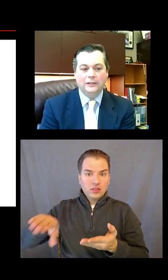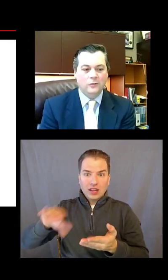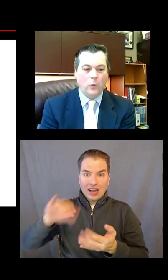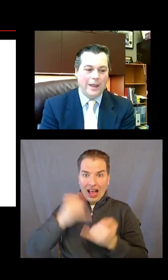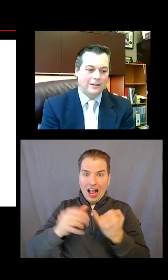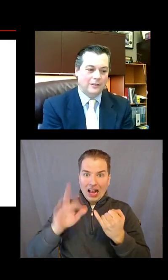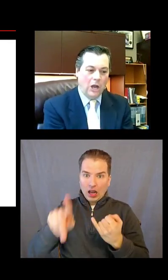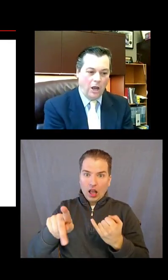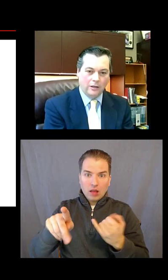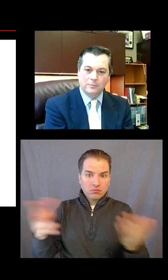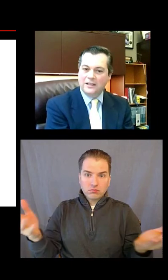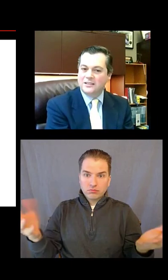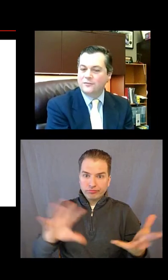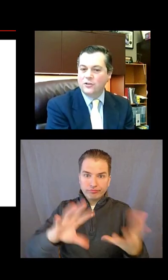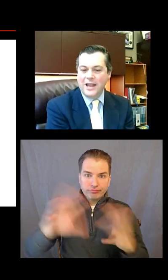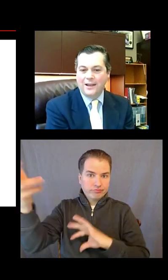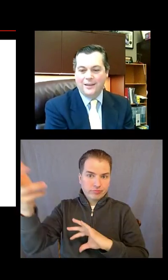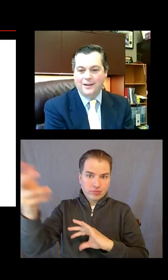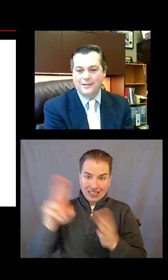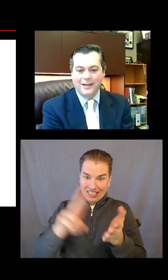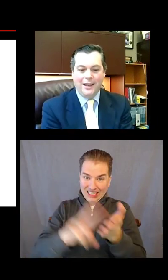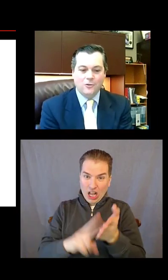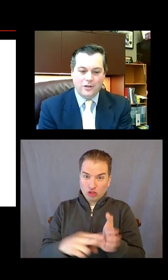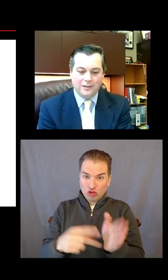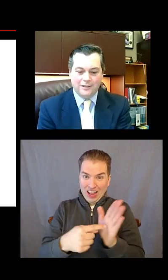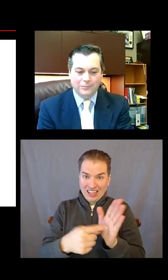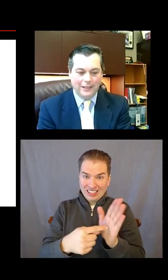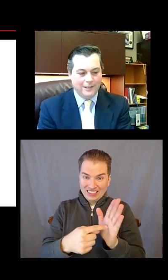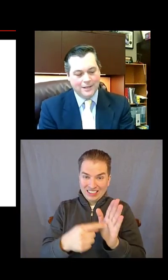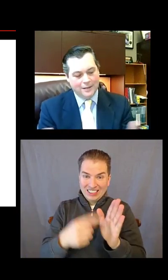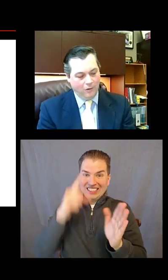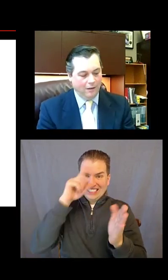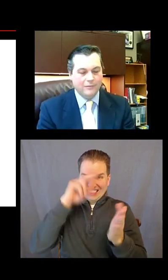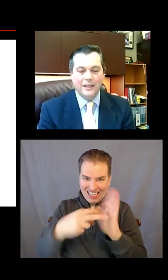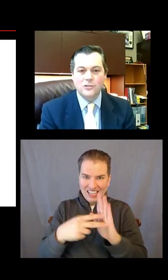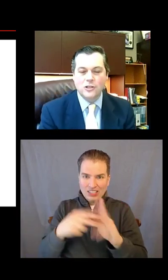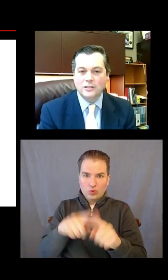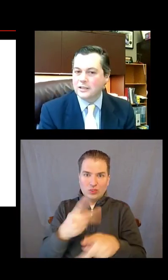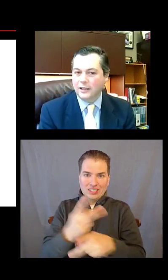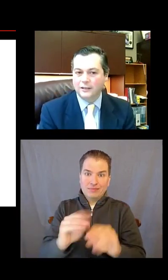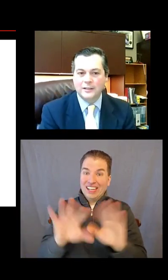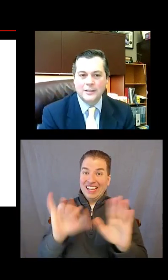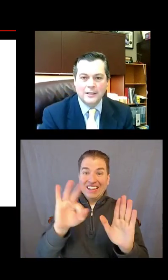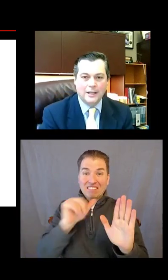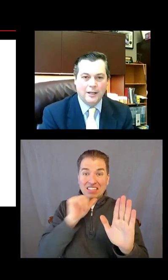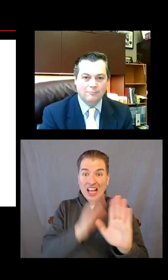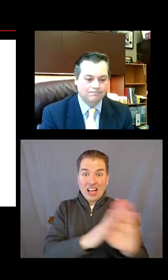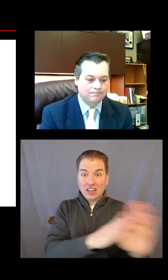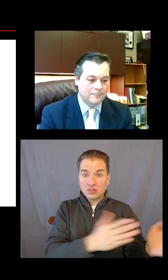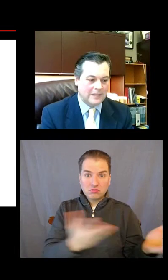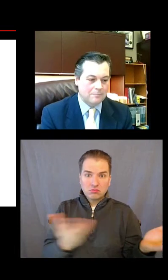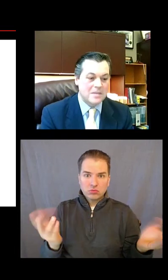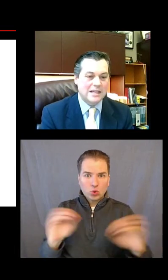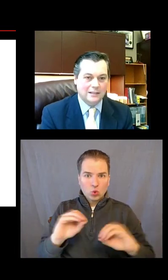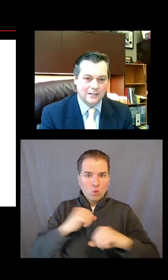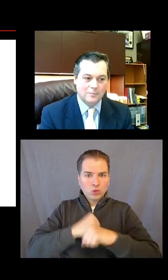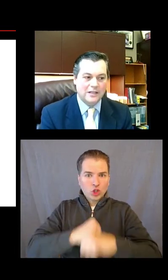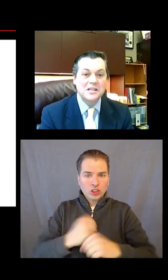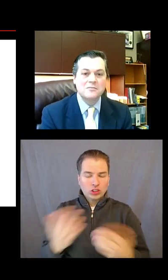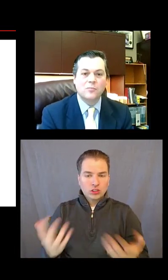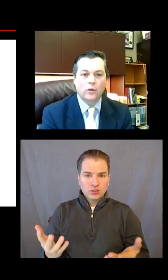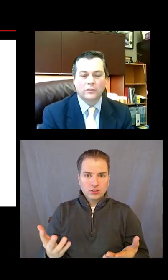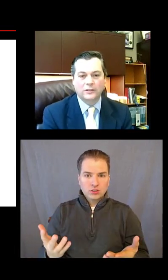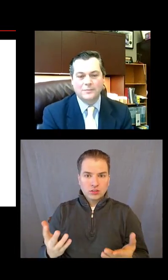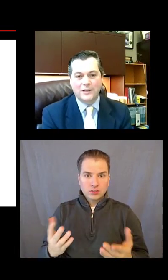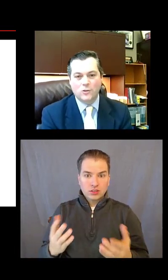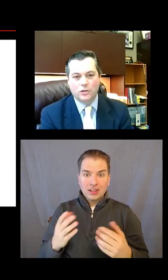to completely wag the dog, because if you're not getting the contract in place, well, that's just as meaningless. But